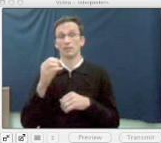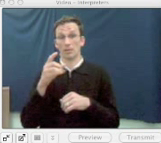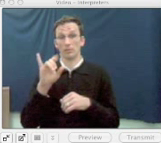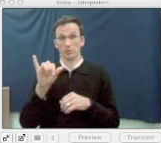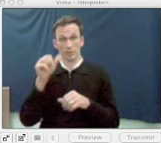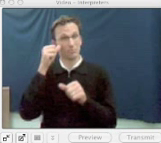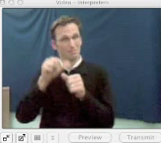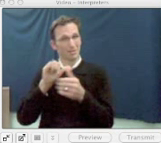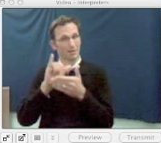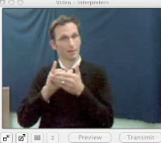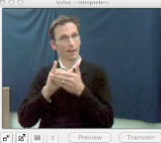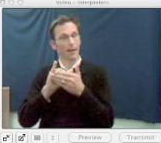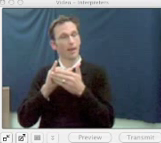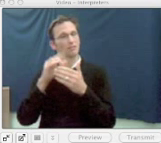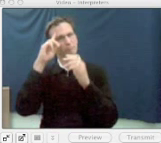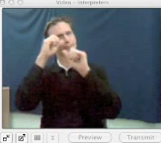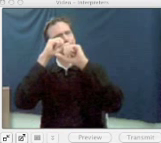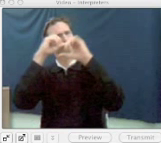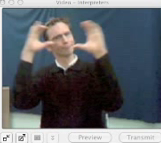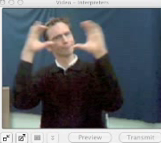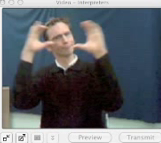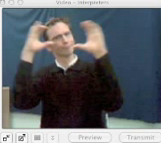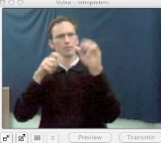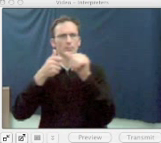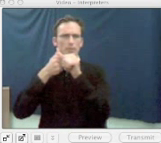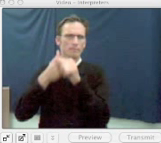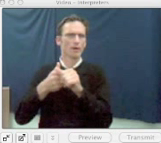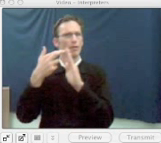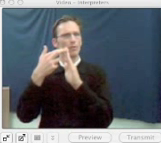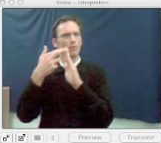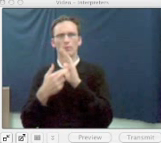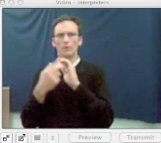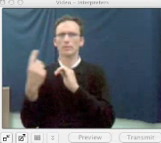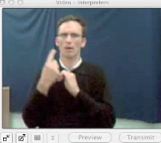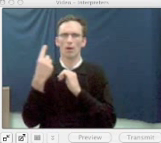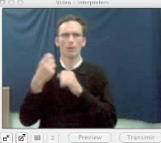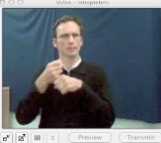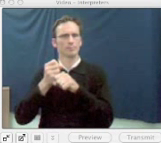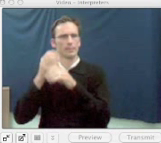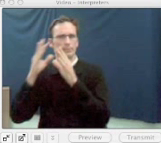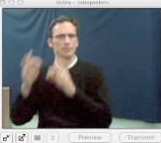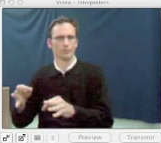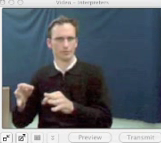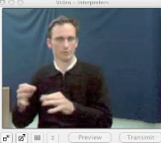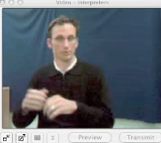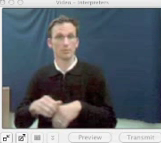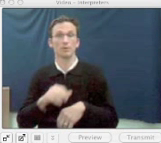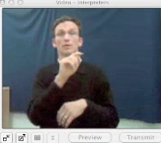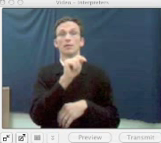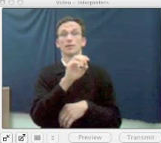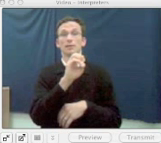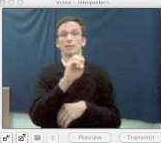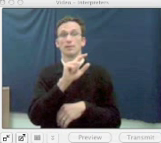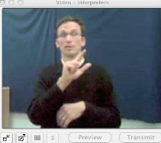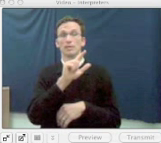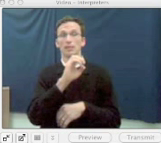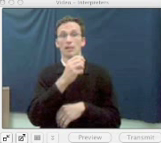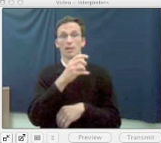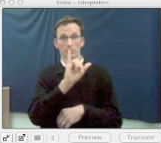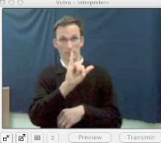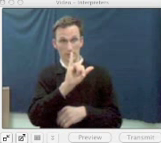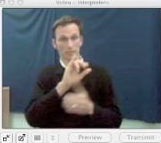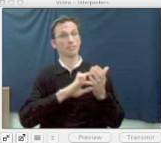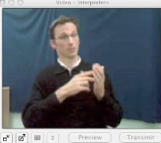a rule-based approach to decision-making, and teleology being a consequences-based approach